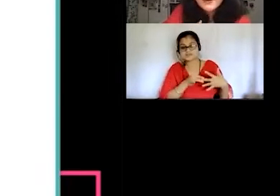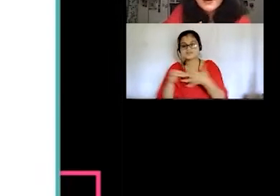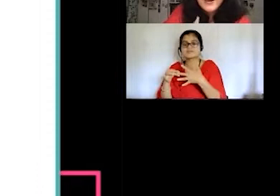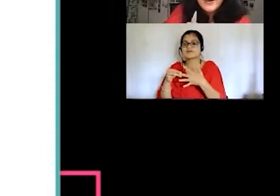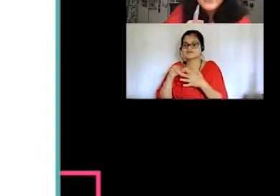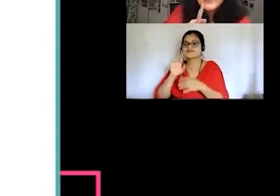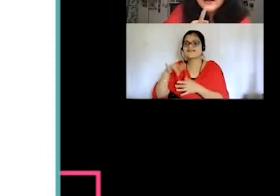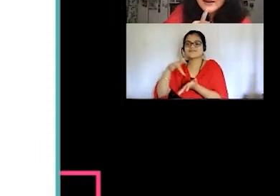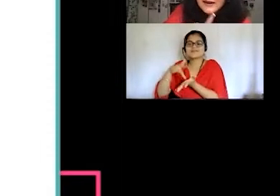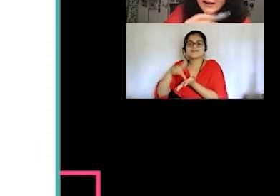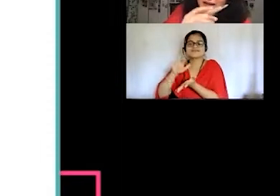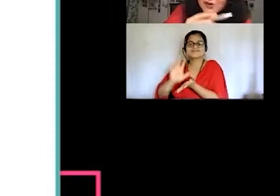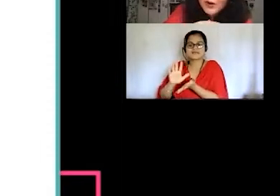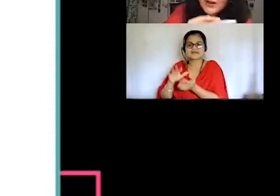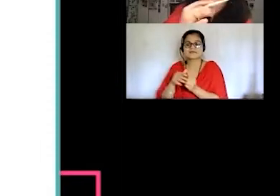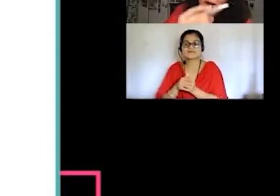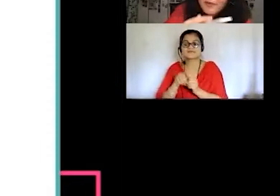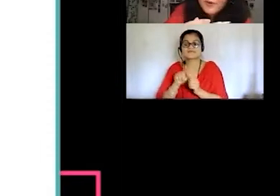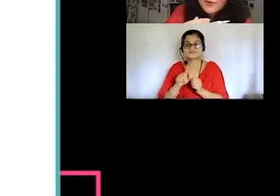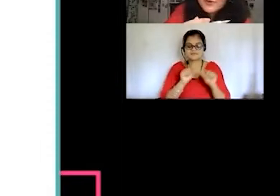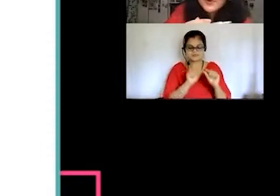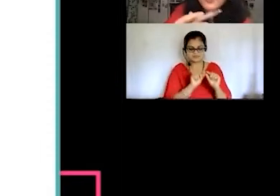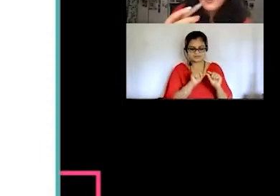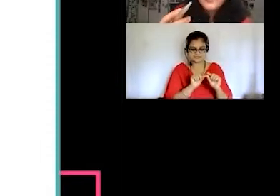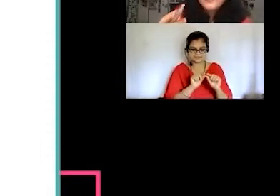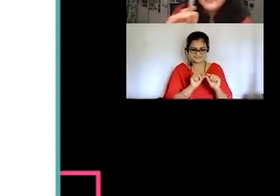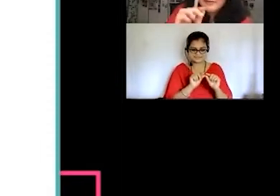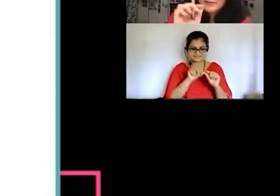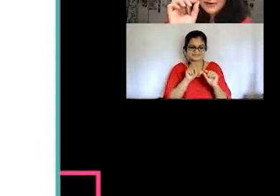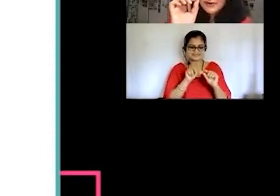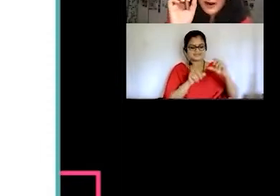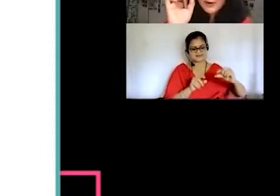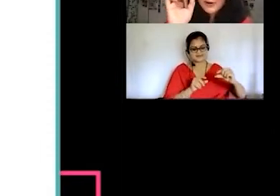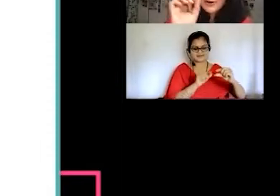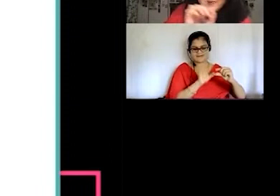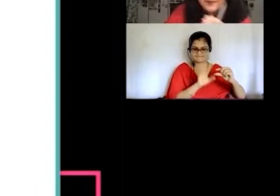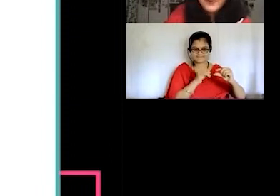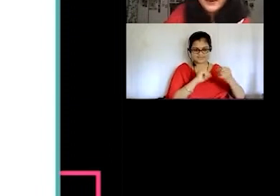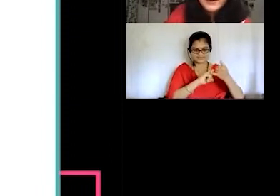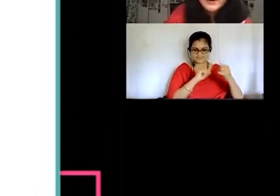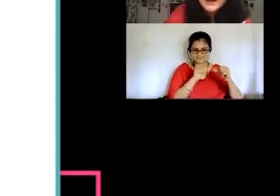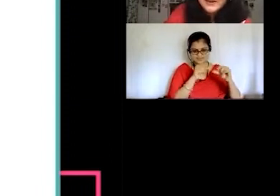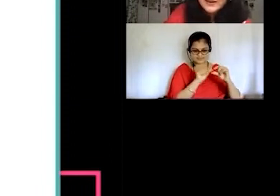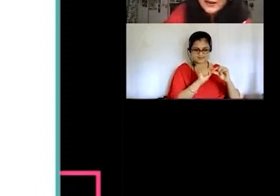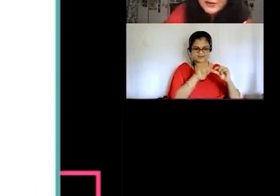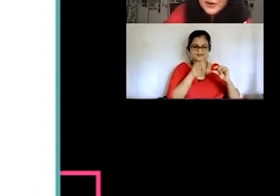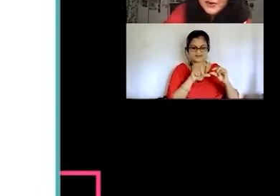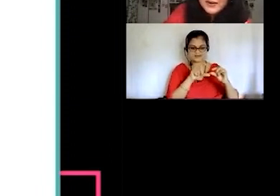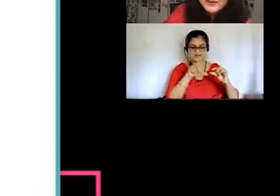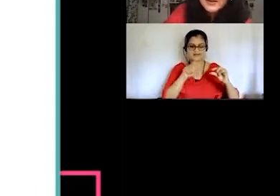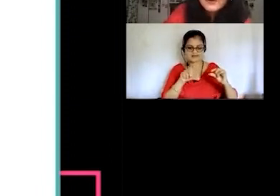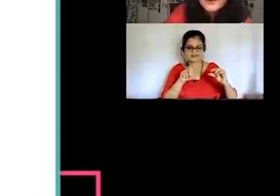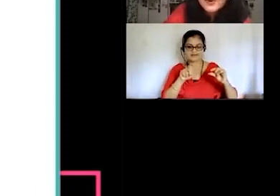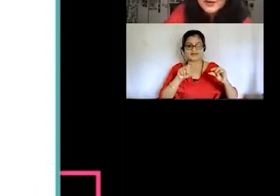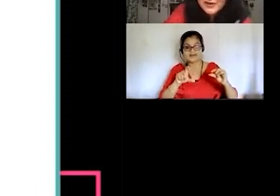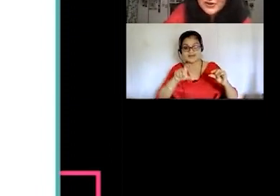status and gets only one more note of a higher pitch. In Carnatic music,